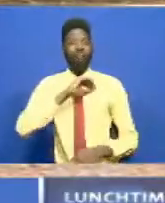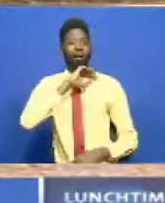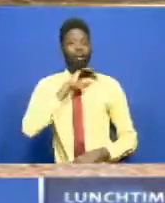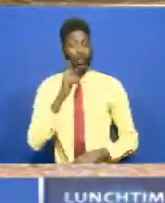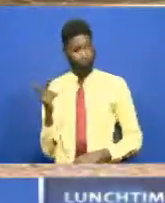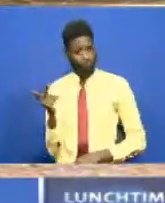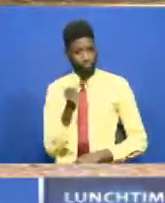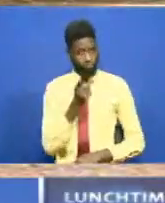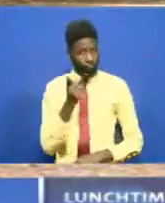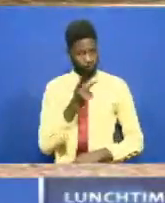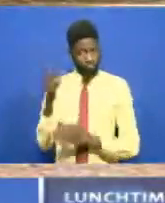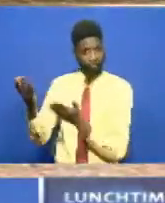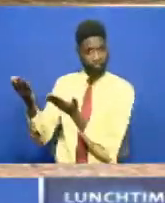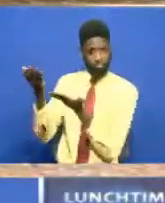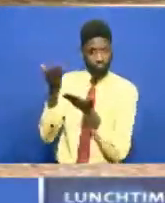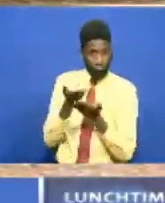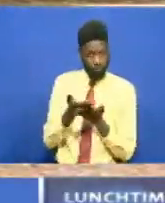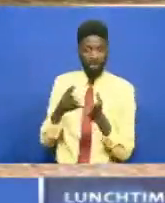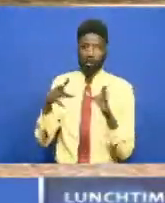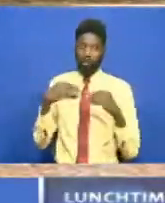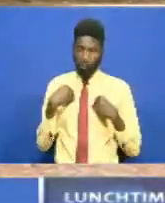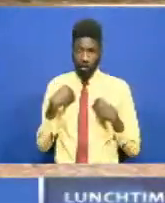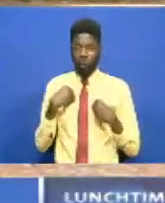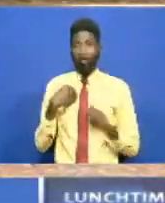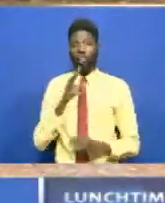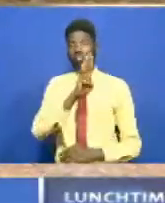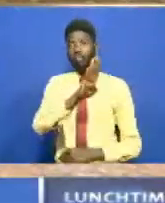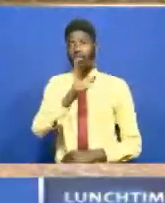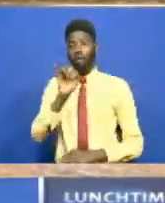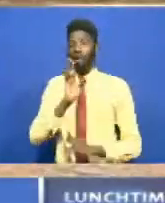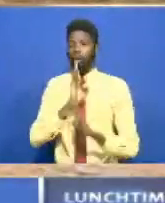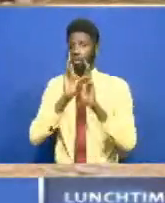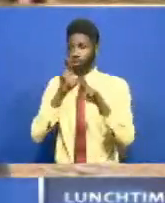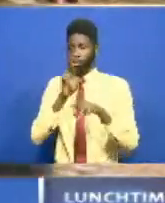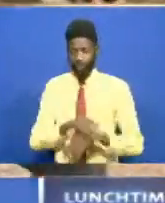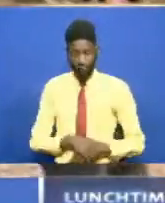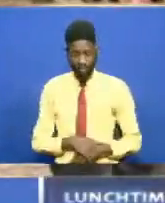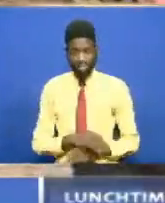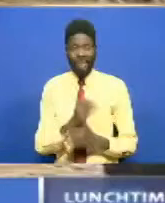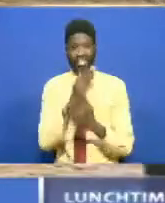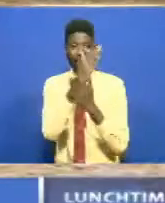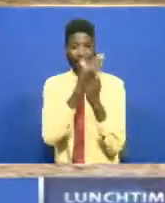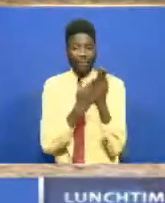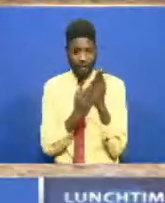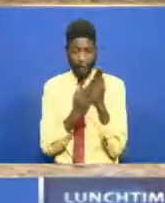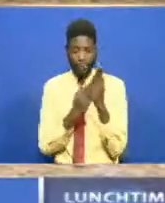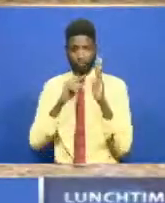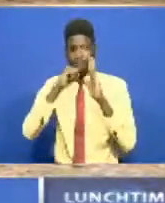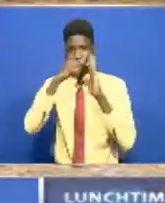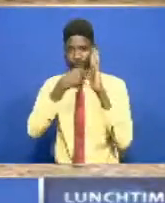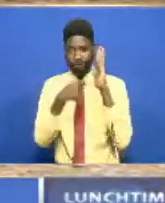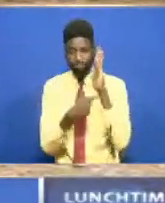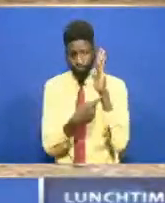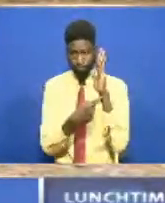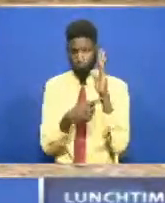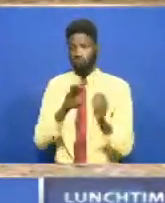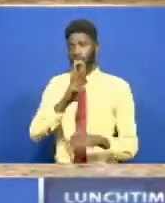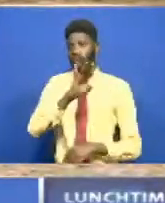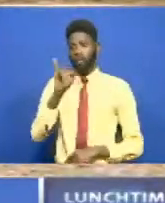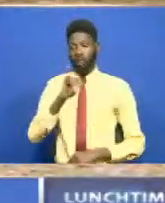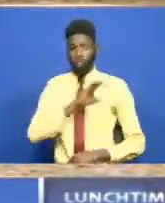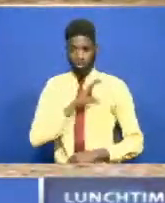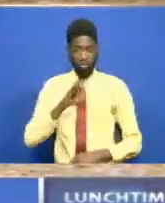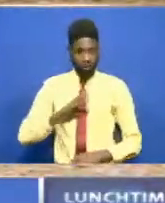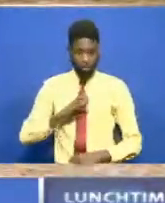the Building Bridges Initiative report. Some of the issues that have been highlighted by the BBI steering committee